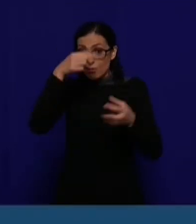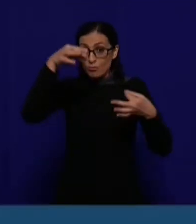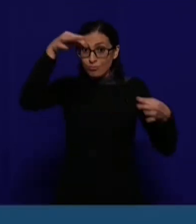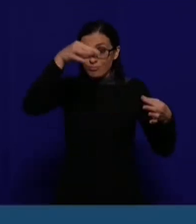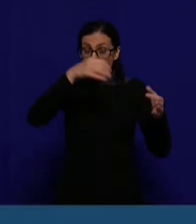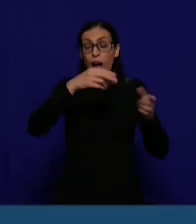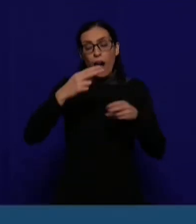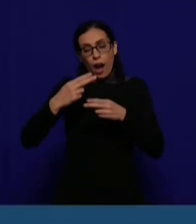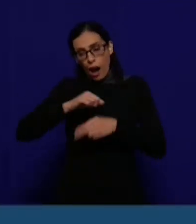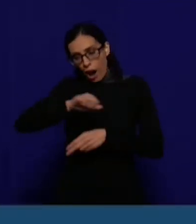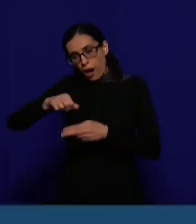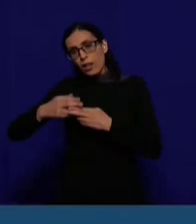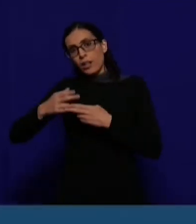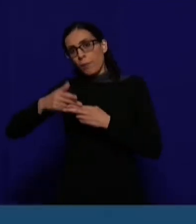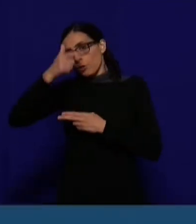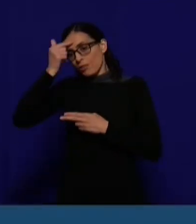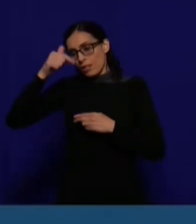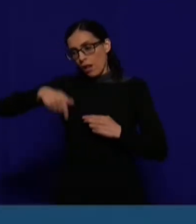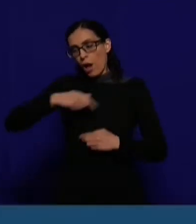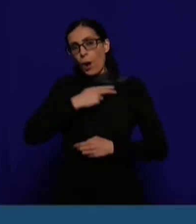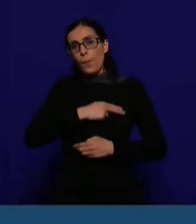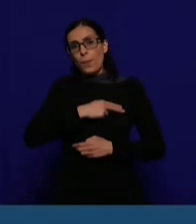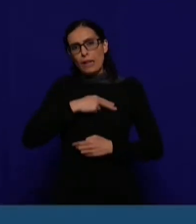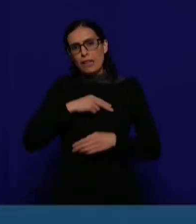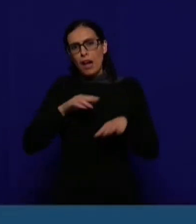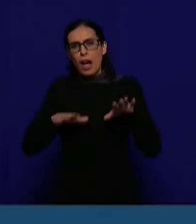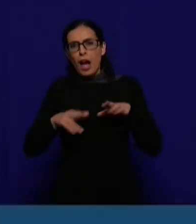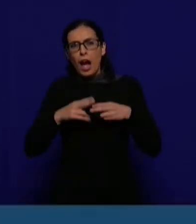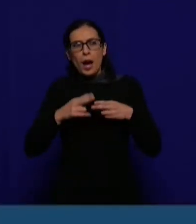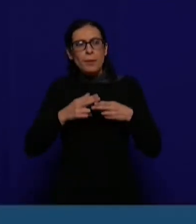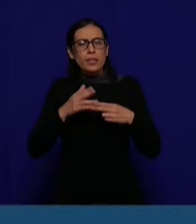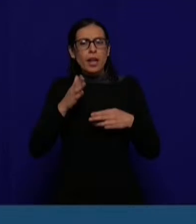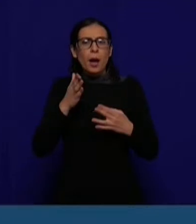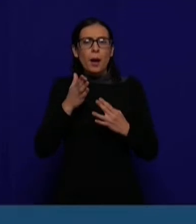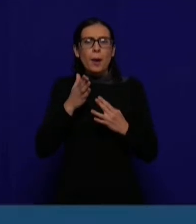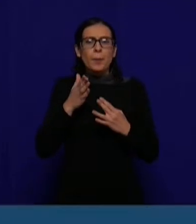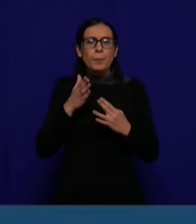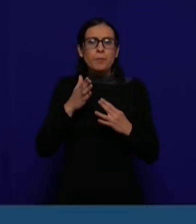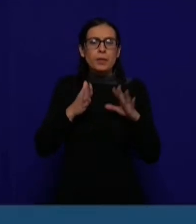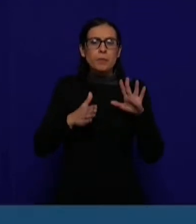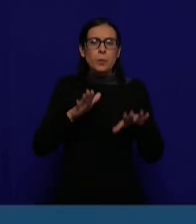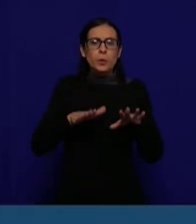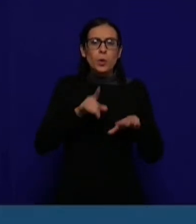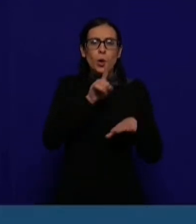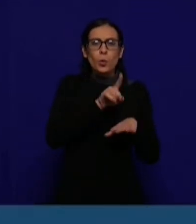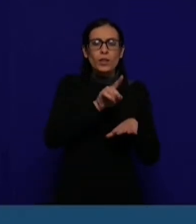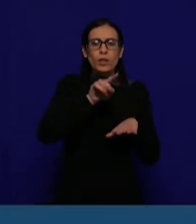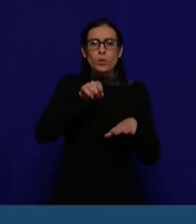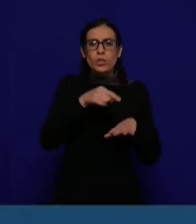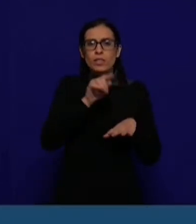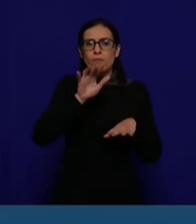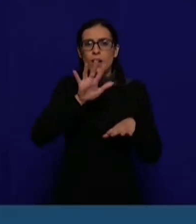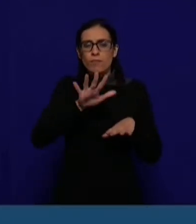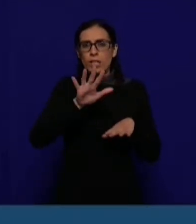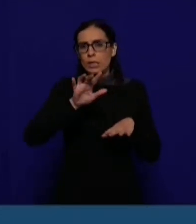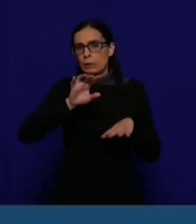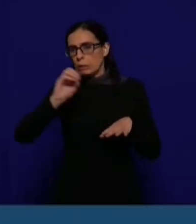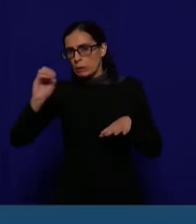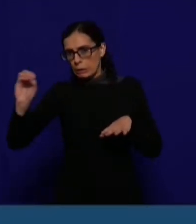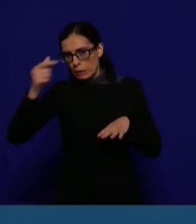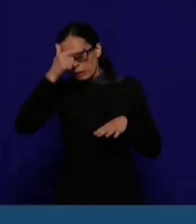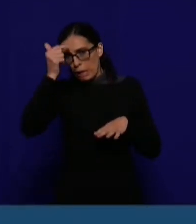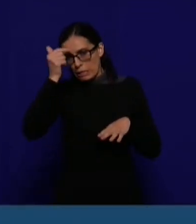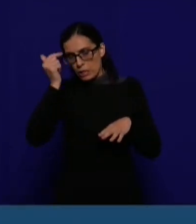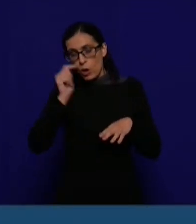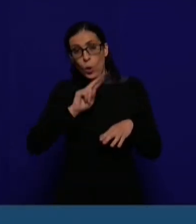Malta. Infatti għamilna bejn 15 u 21 ta' April għamilna 1156 test u minn dawn sibna